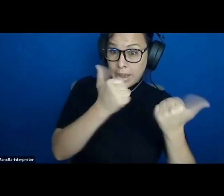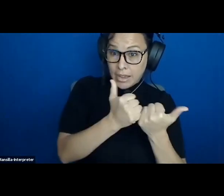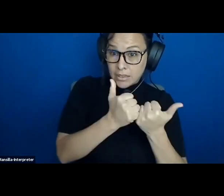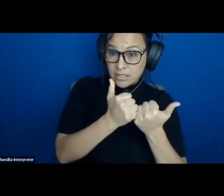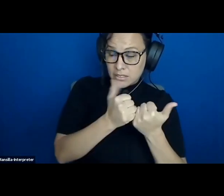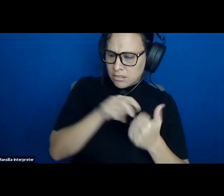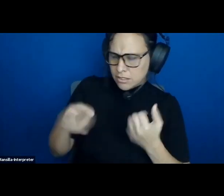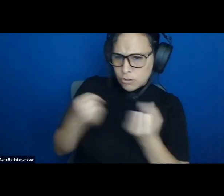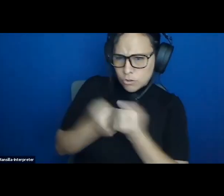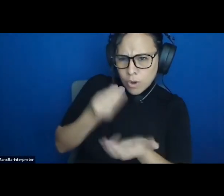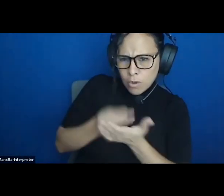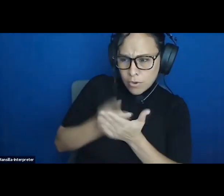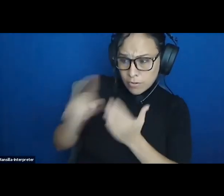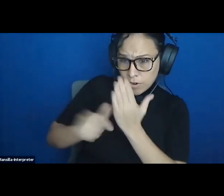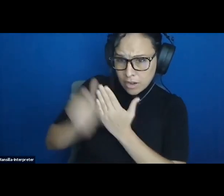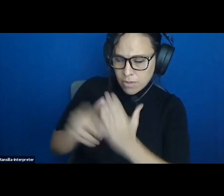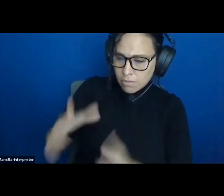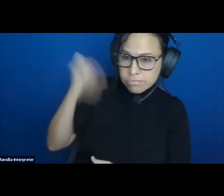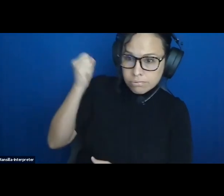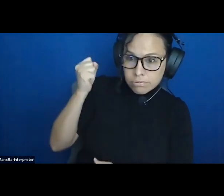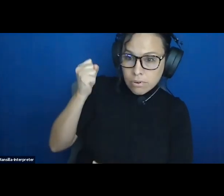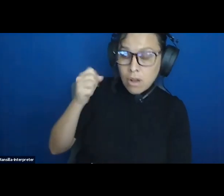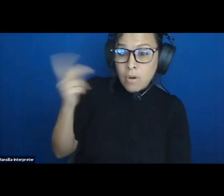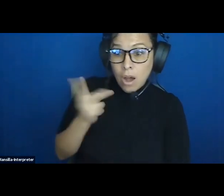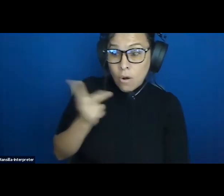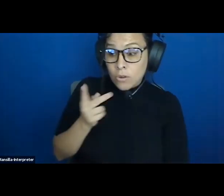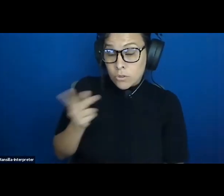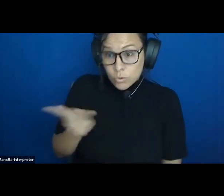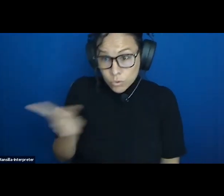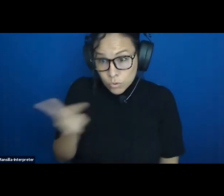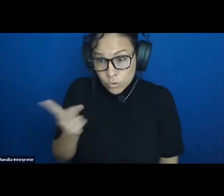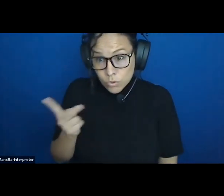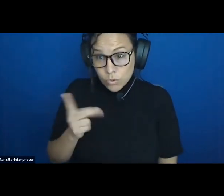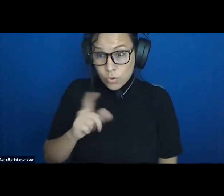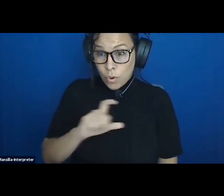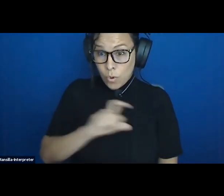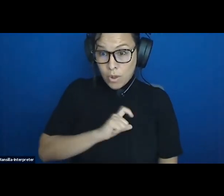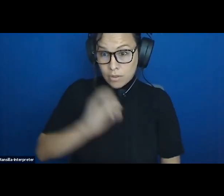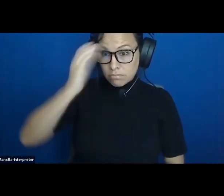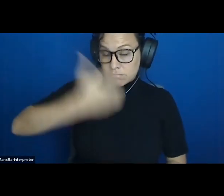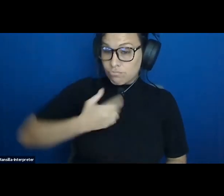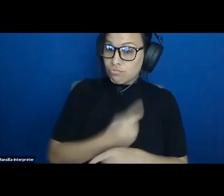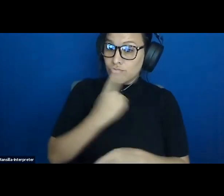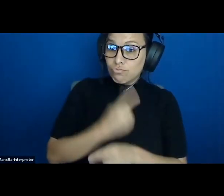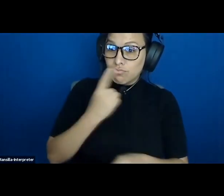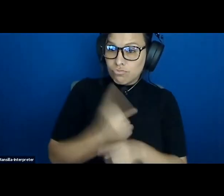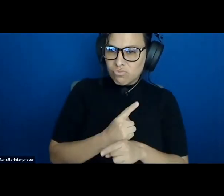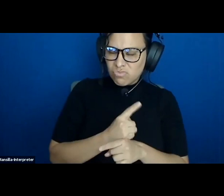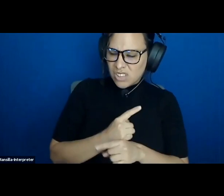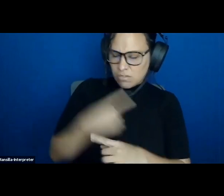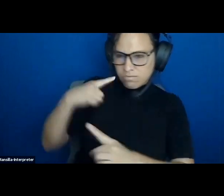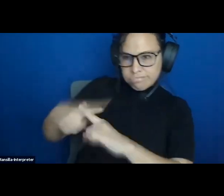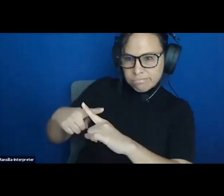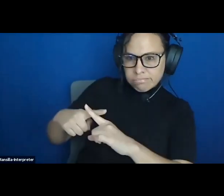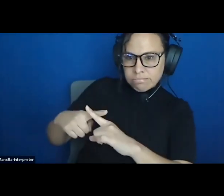support for the magazine, but the editors were targeted by undercover policemen. Suspicious men parked in front of